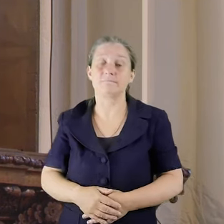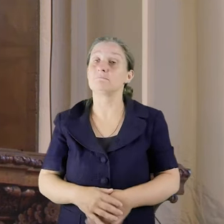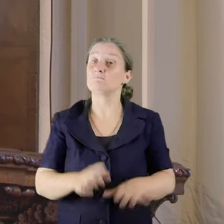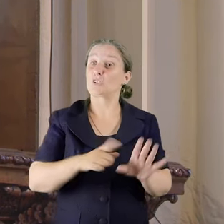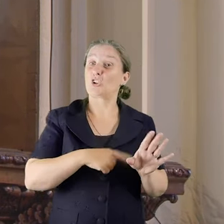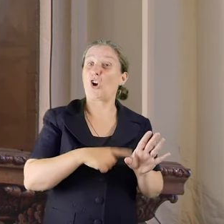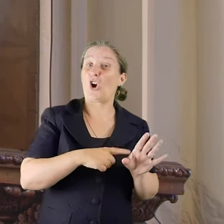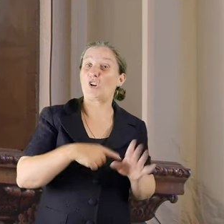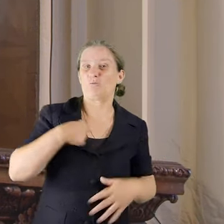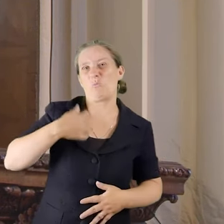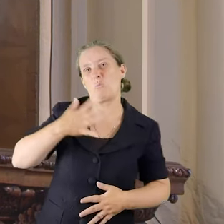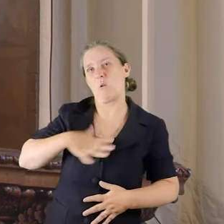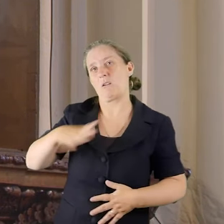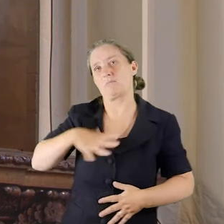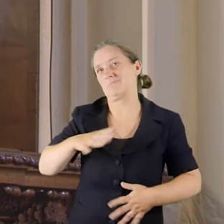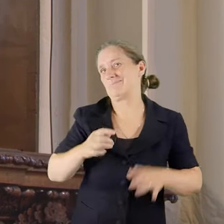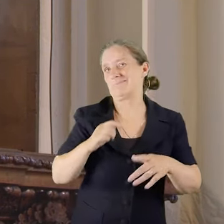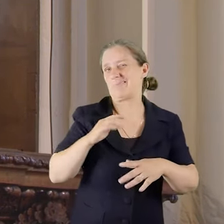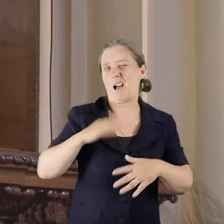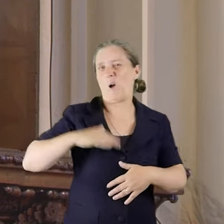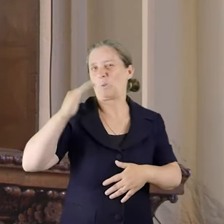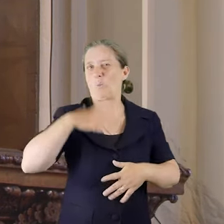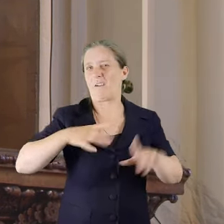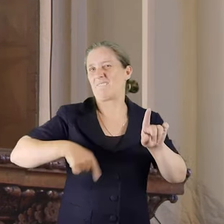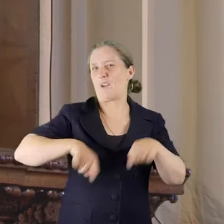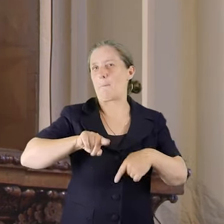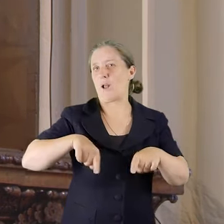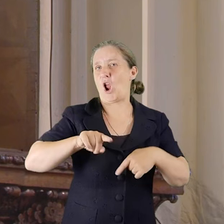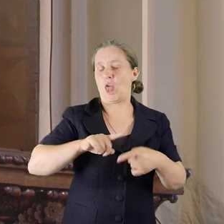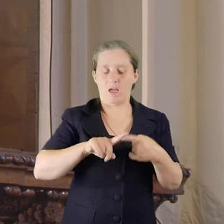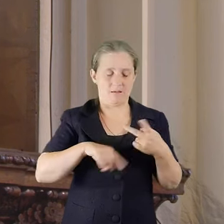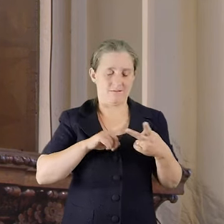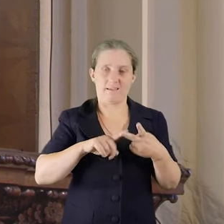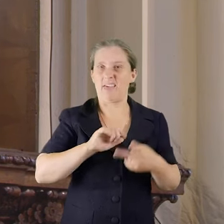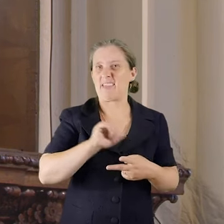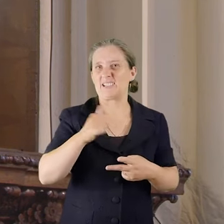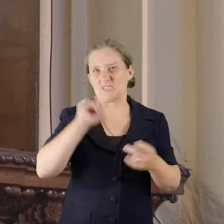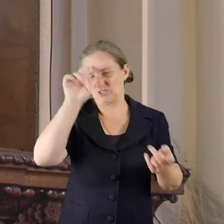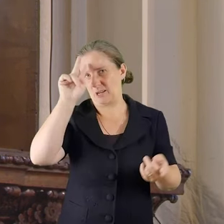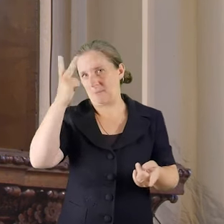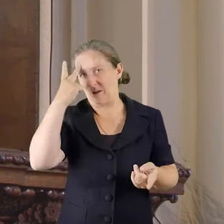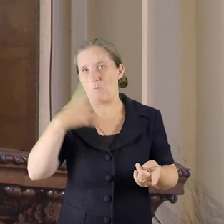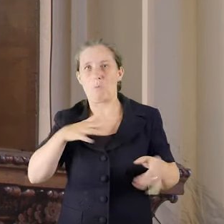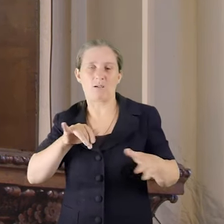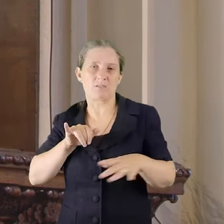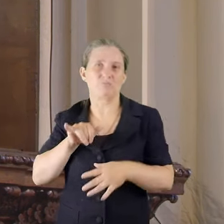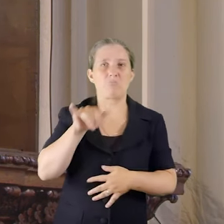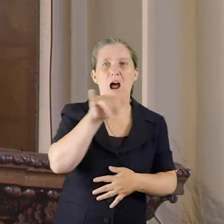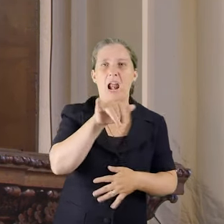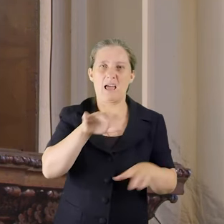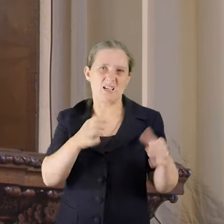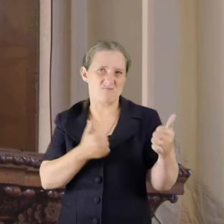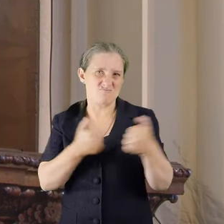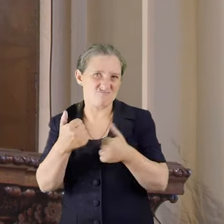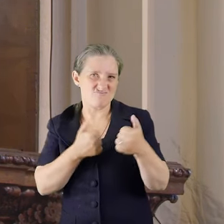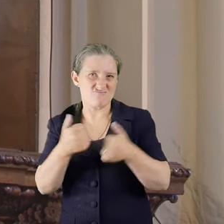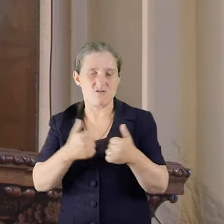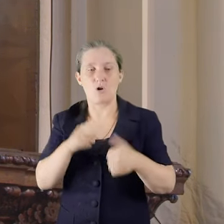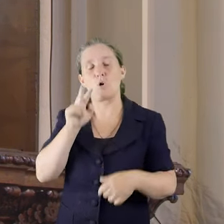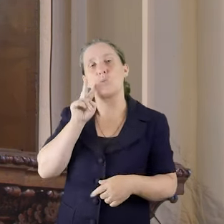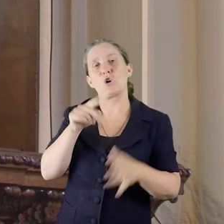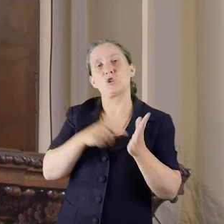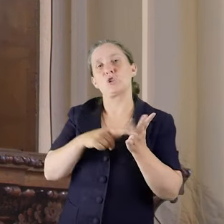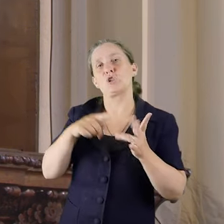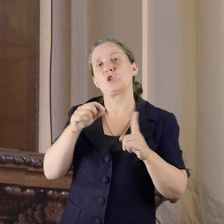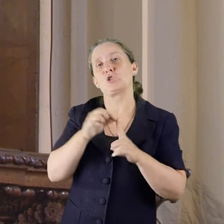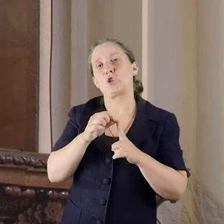When I was younger, I wanted to be a footballer. Then I wanted to be a fast jet pilot, and actually, having watched Top Gun 2 twice